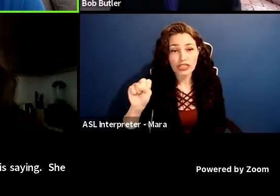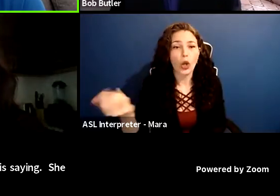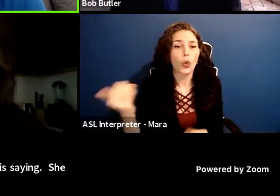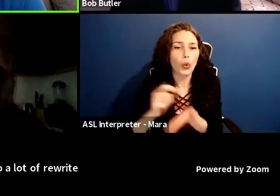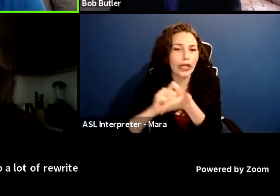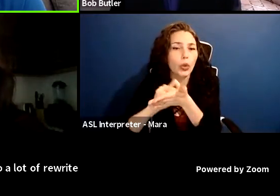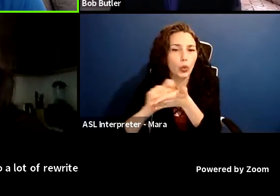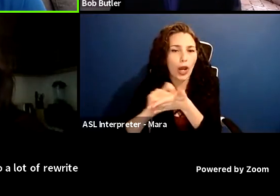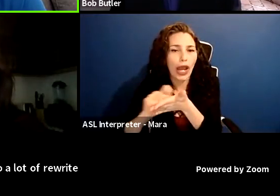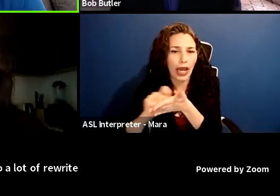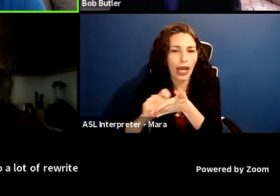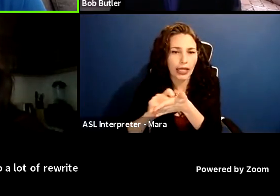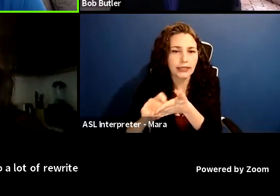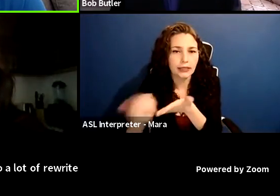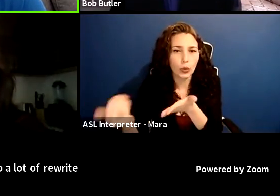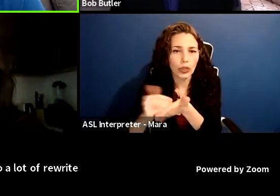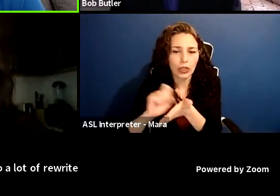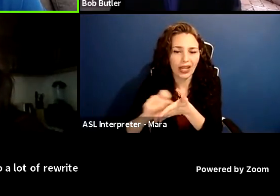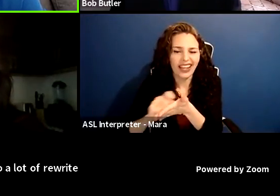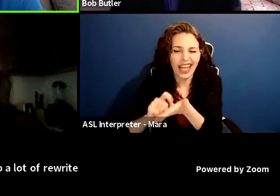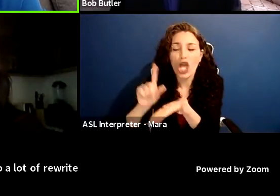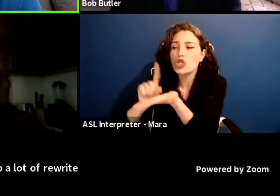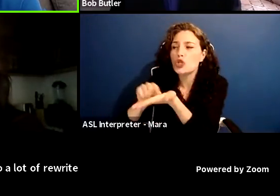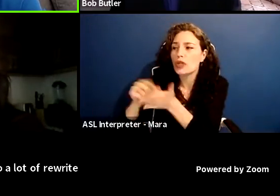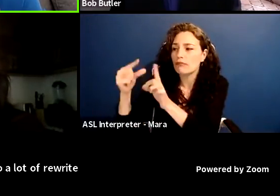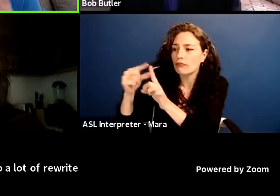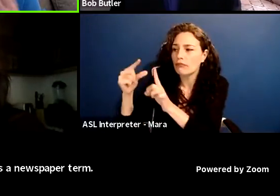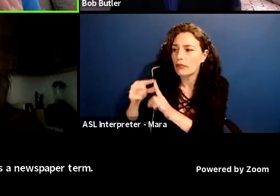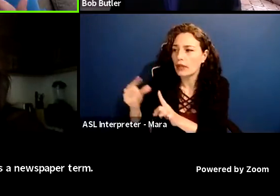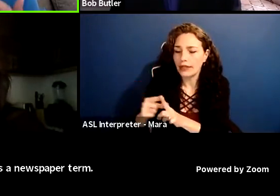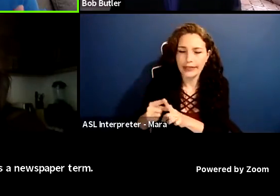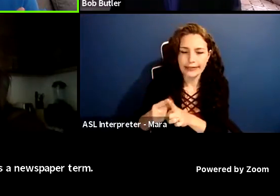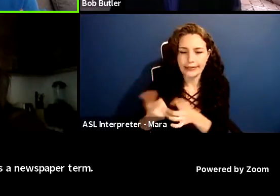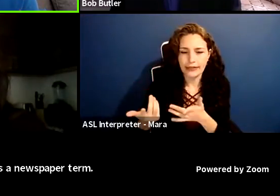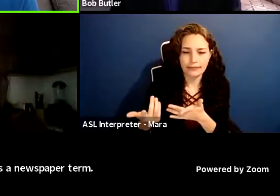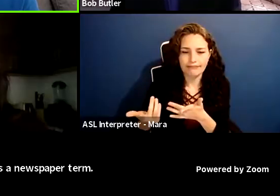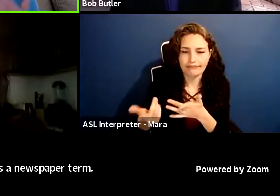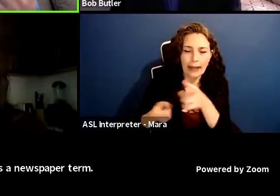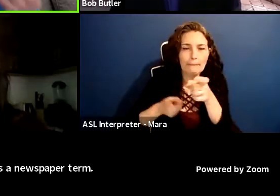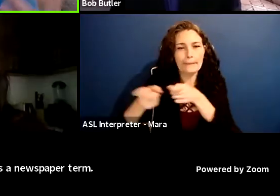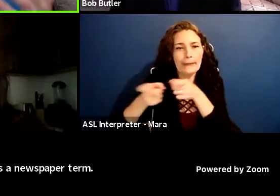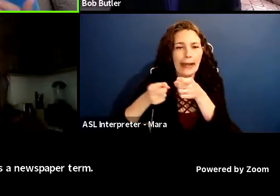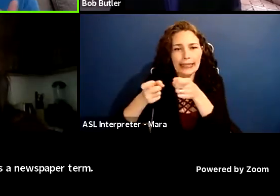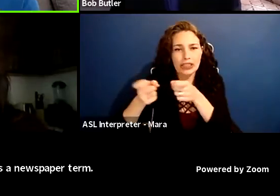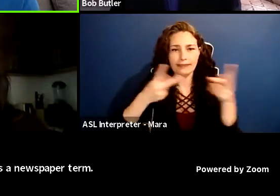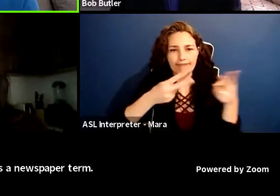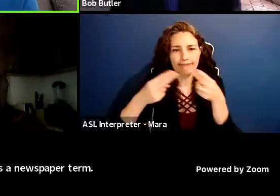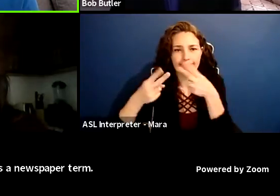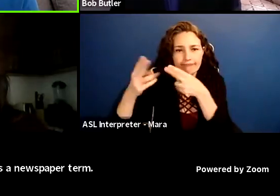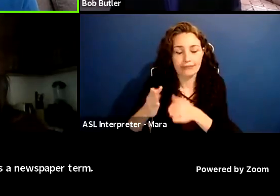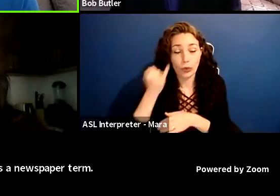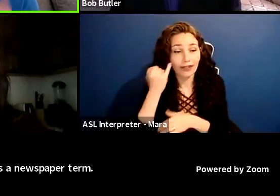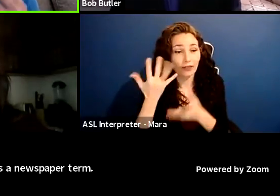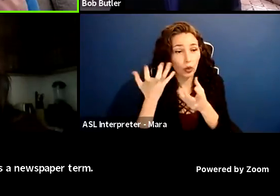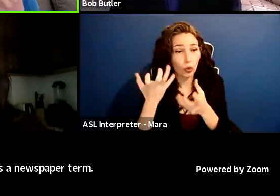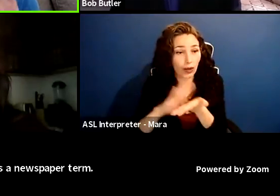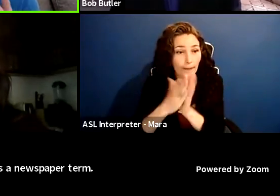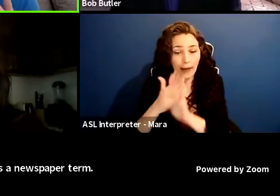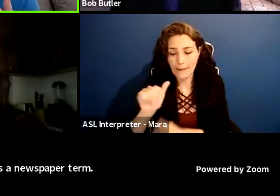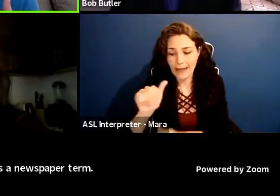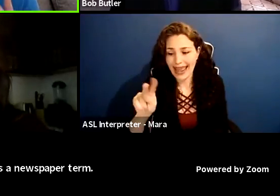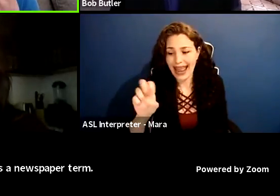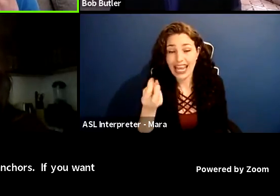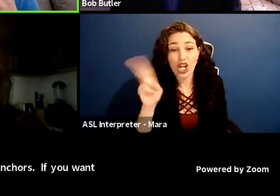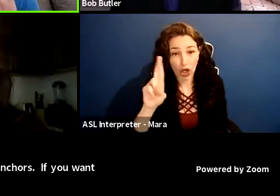term, which is the managing editor. The best anchors, if you want to be an anchor somewhere in your career, you want to